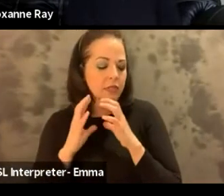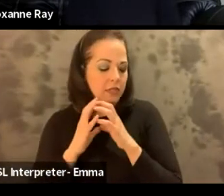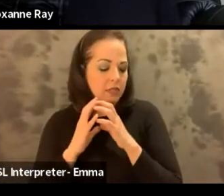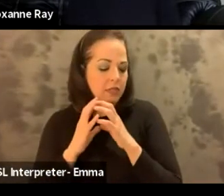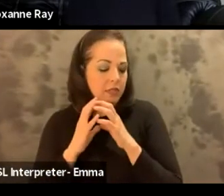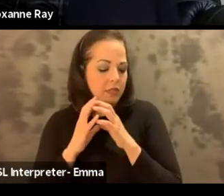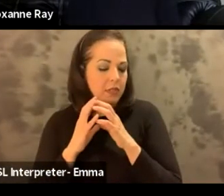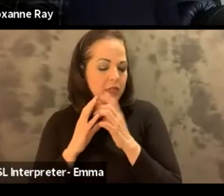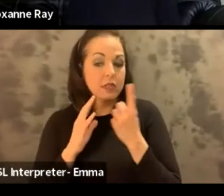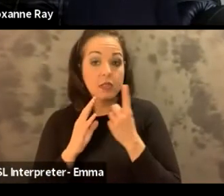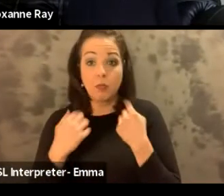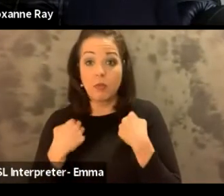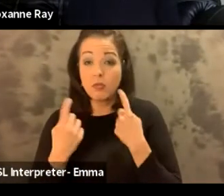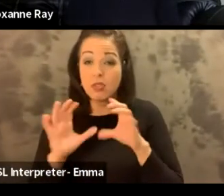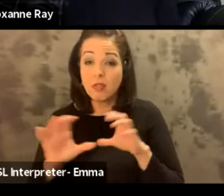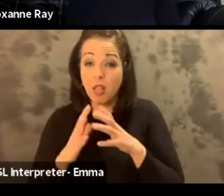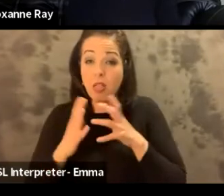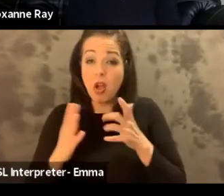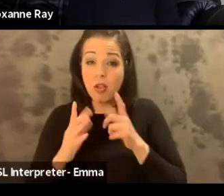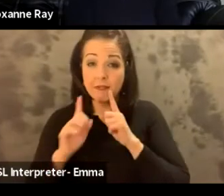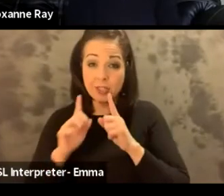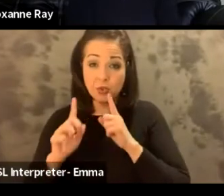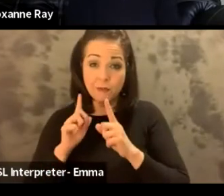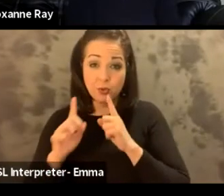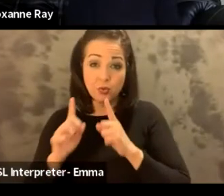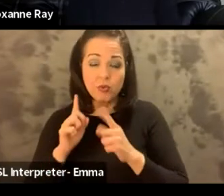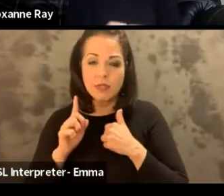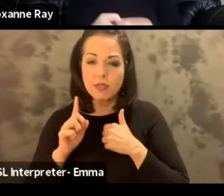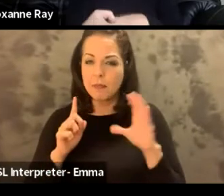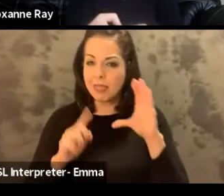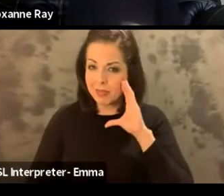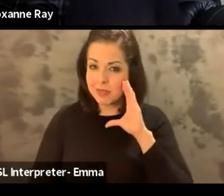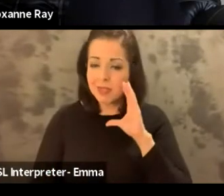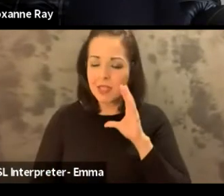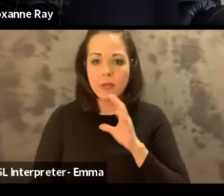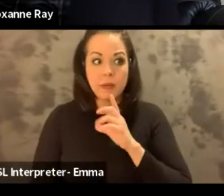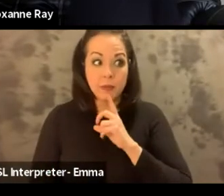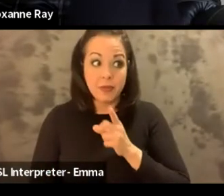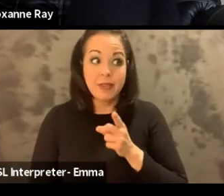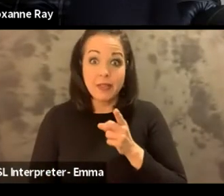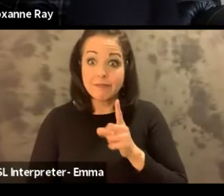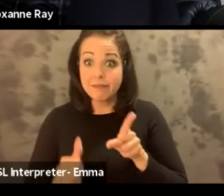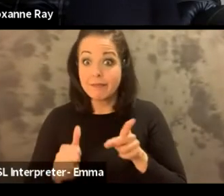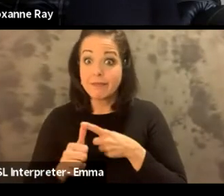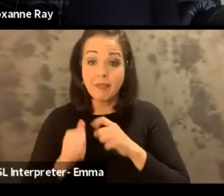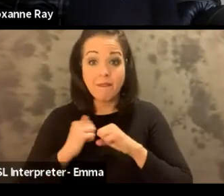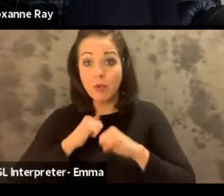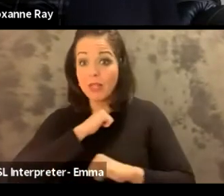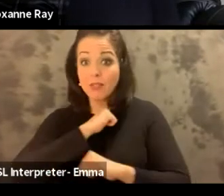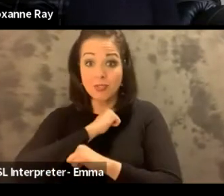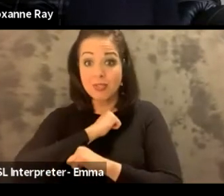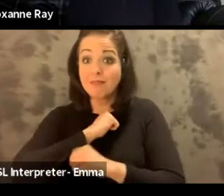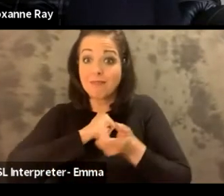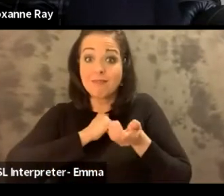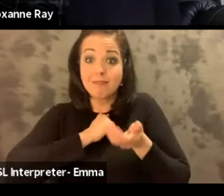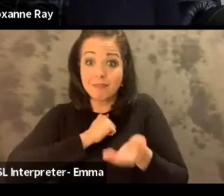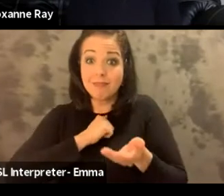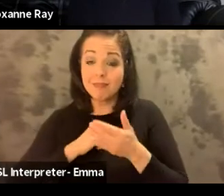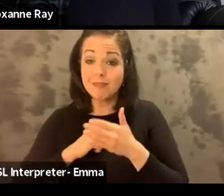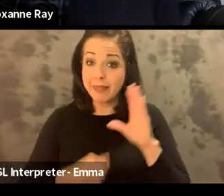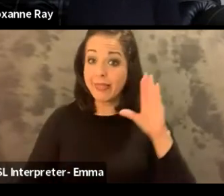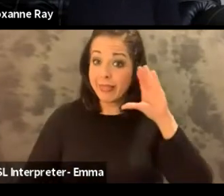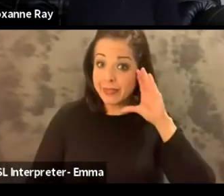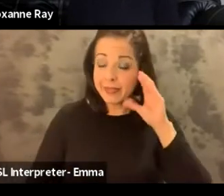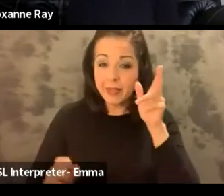who has done a lot of interviews is that listening, it really is the foundation. And so, you know, whoever